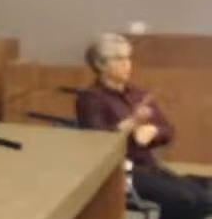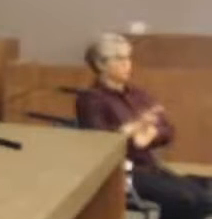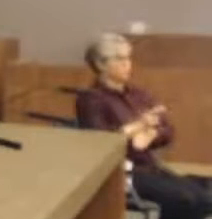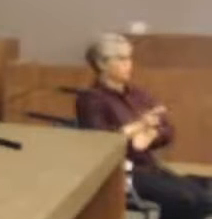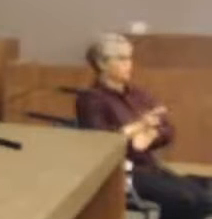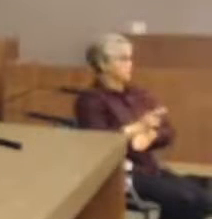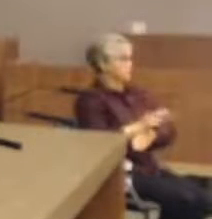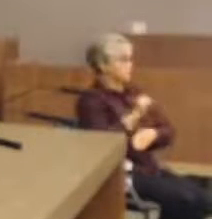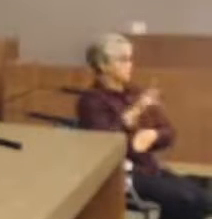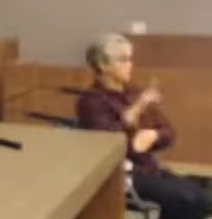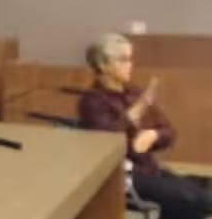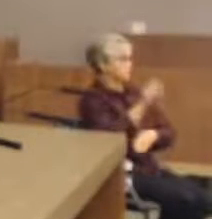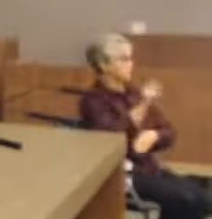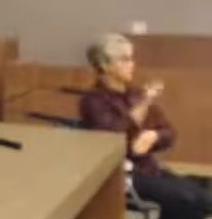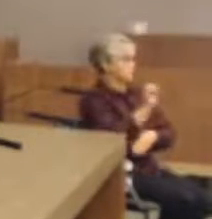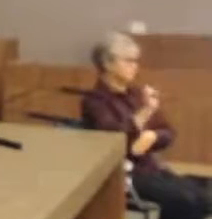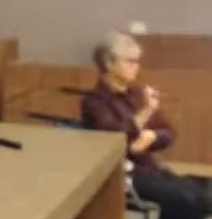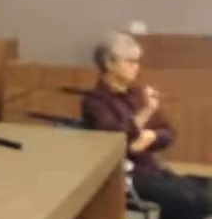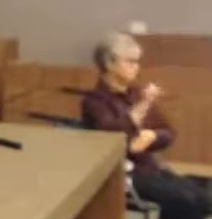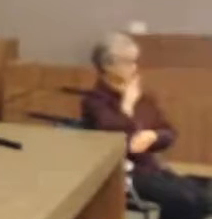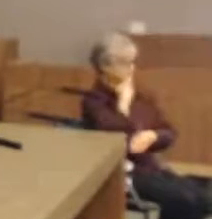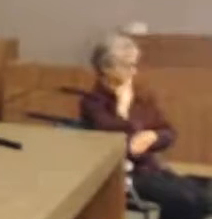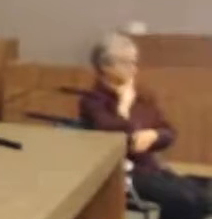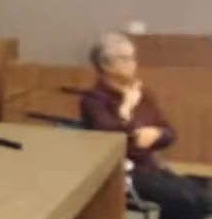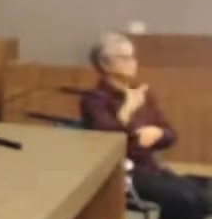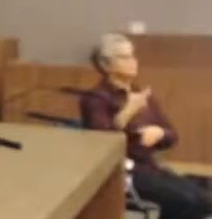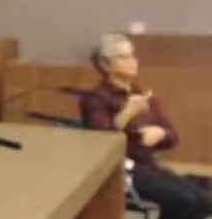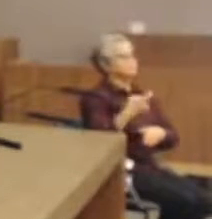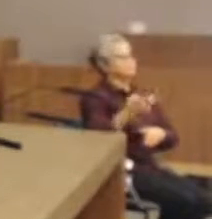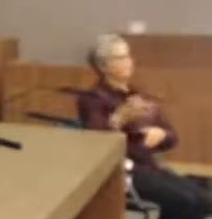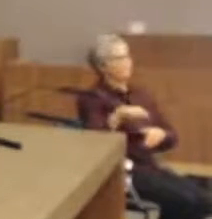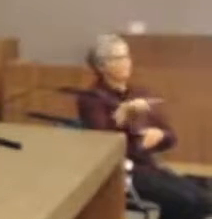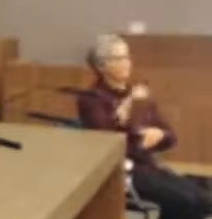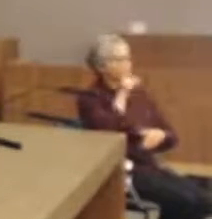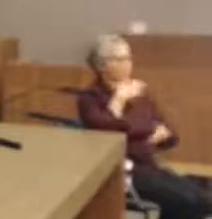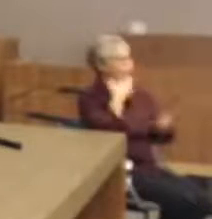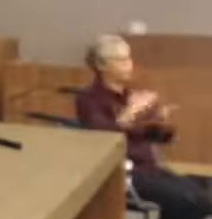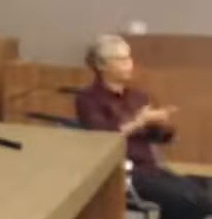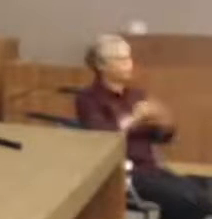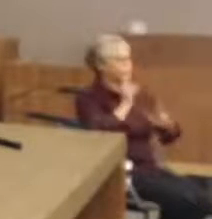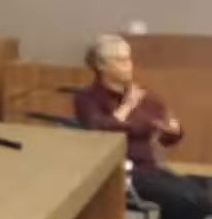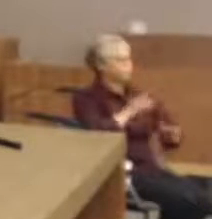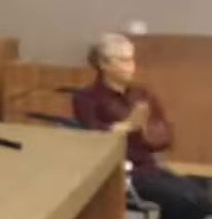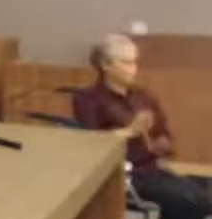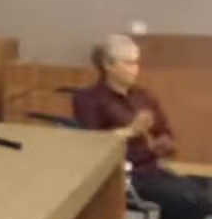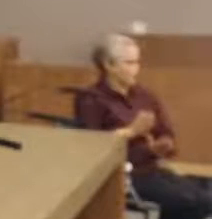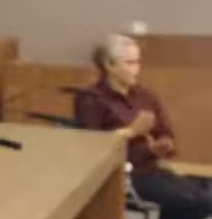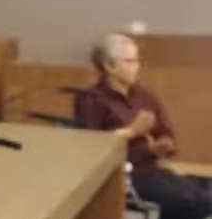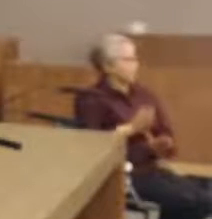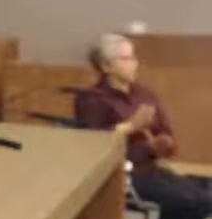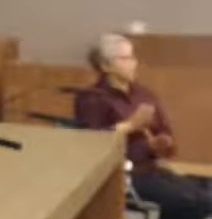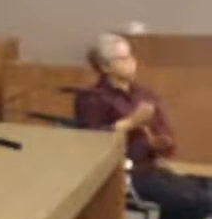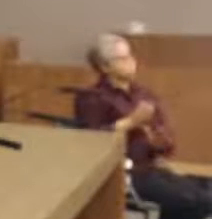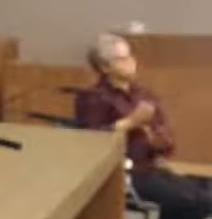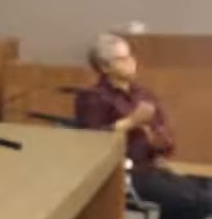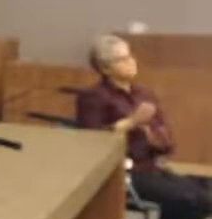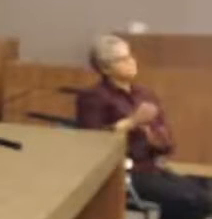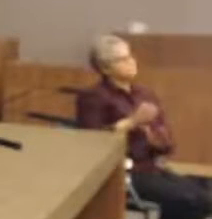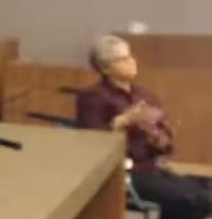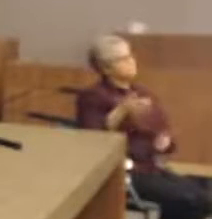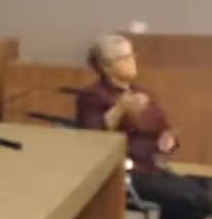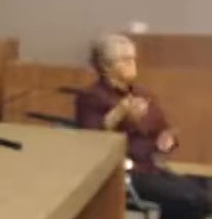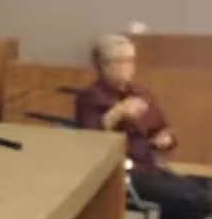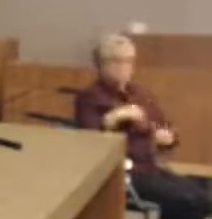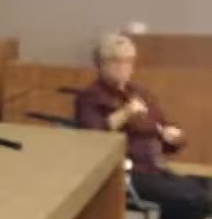good reporter in their own event, right? Because they're using substances, because they have mental health issues, because they're malnourished, and